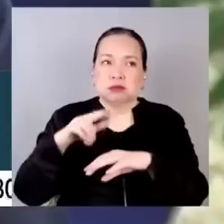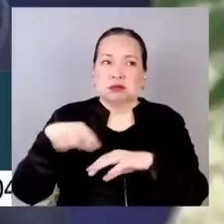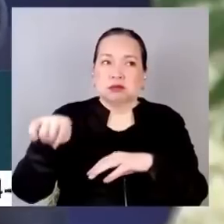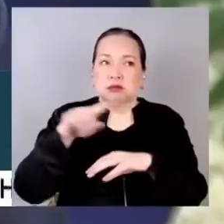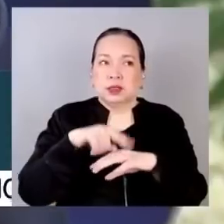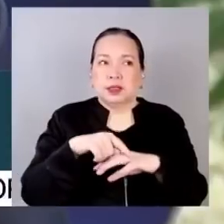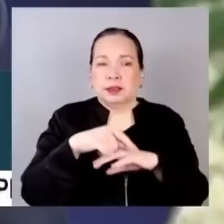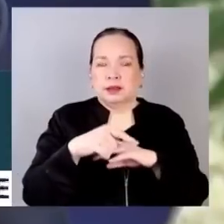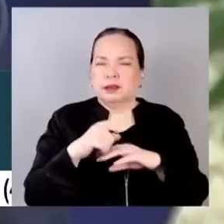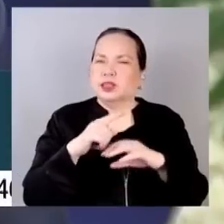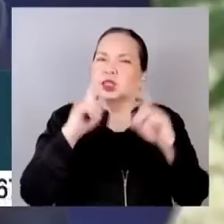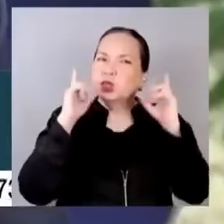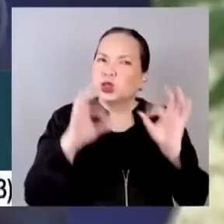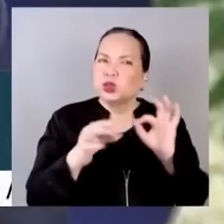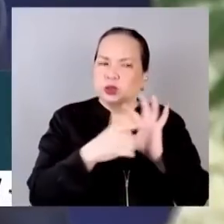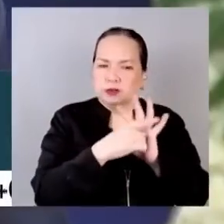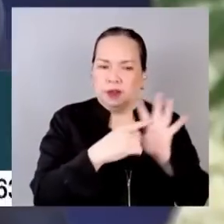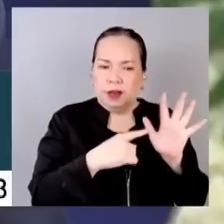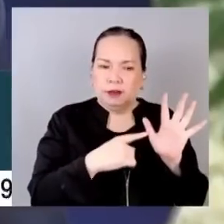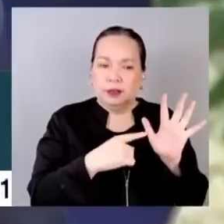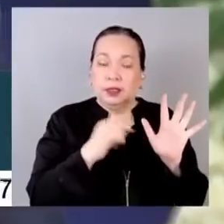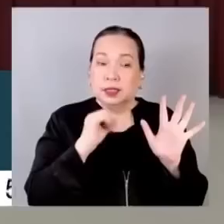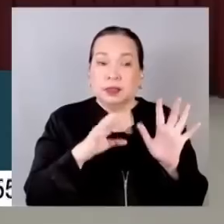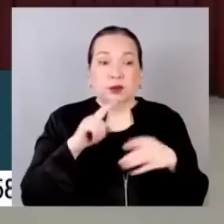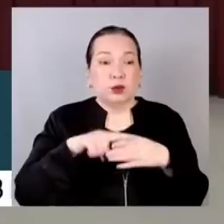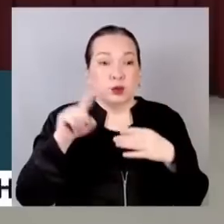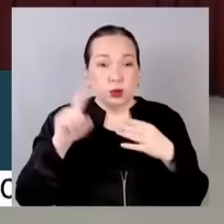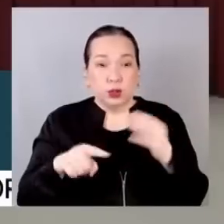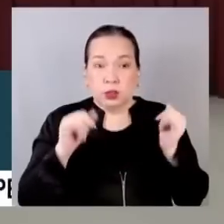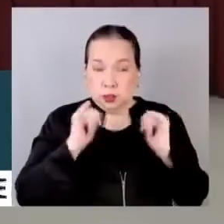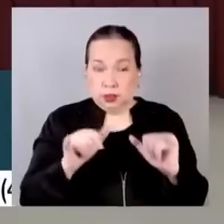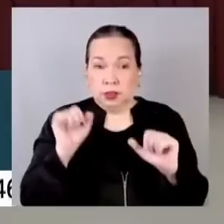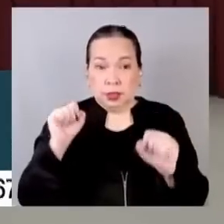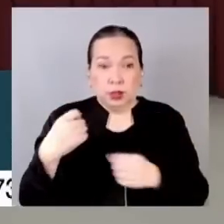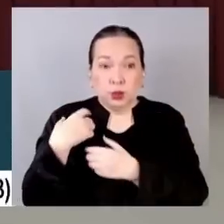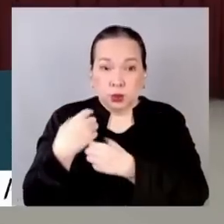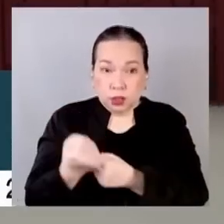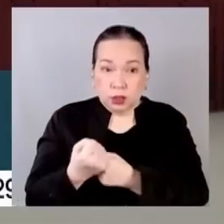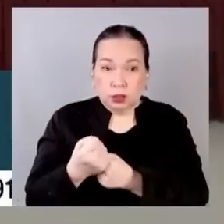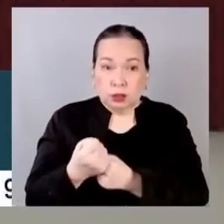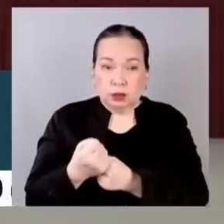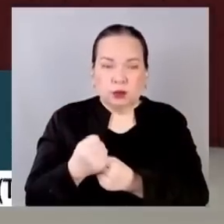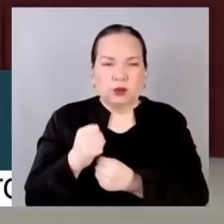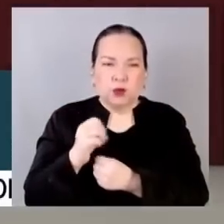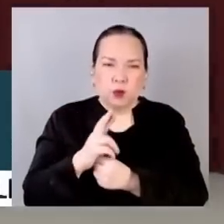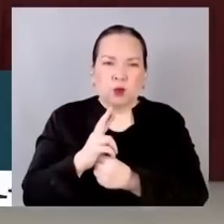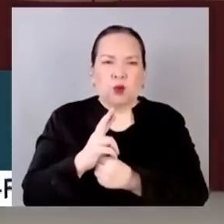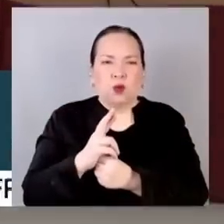five-man committee. If those results will be still be credible, and if those results will still